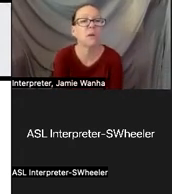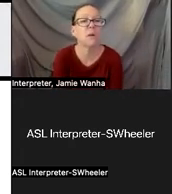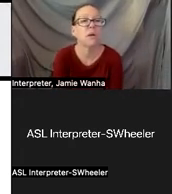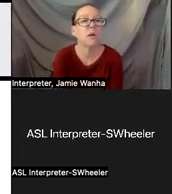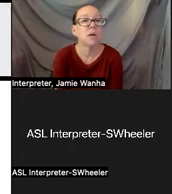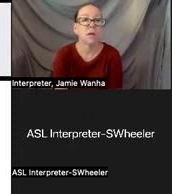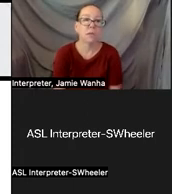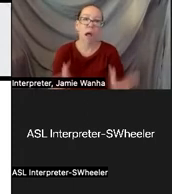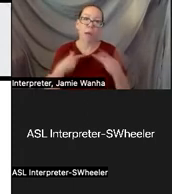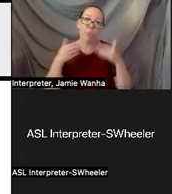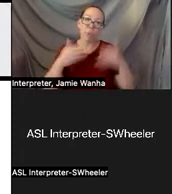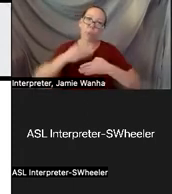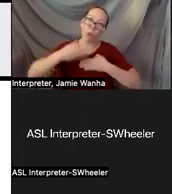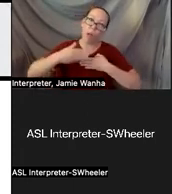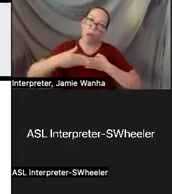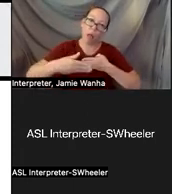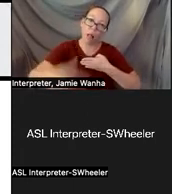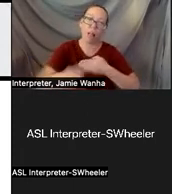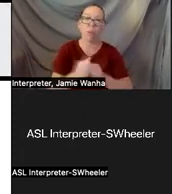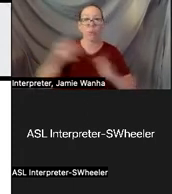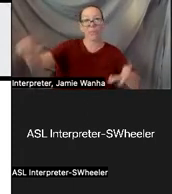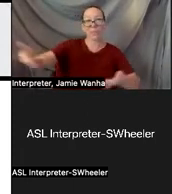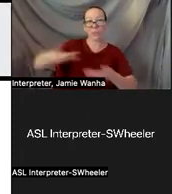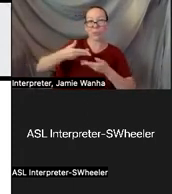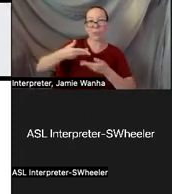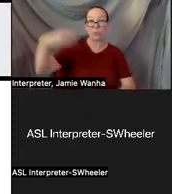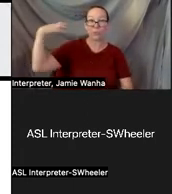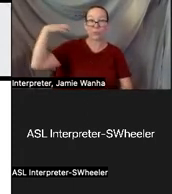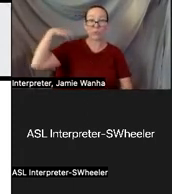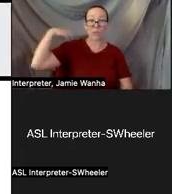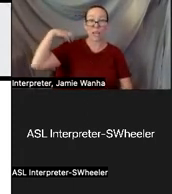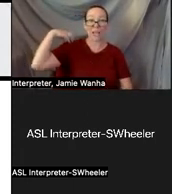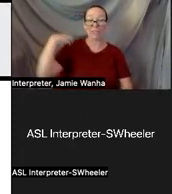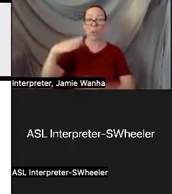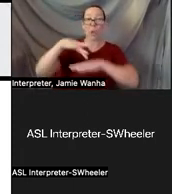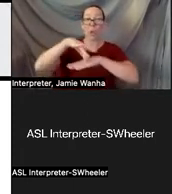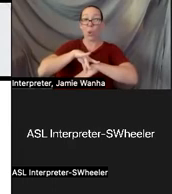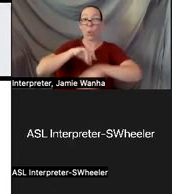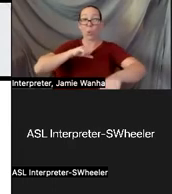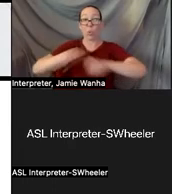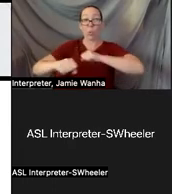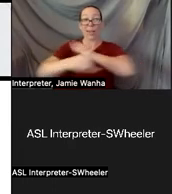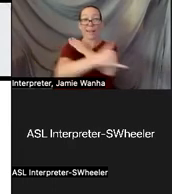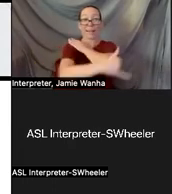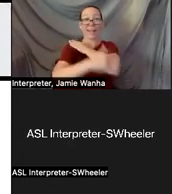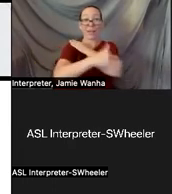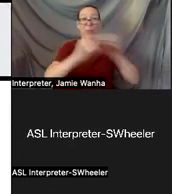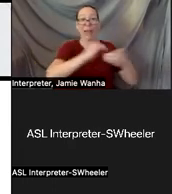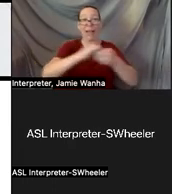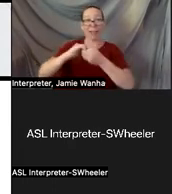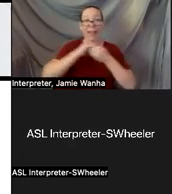and introduce our chairs of Earthquake Country Alliance Southern California, Margaret Vinci from